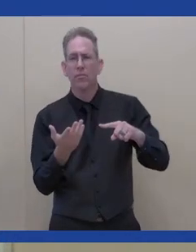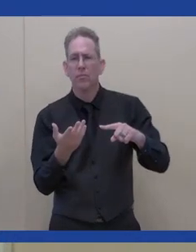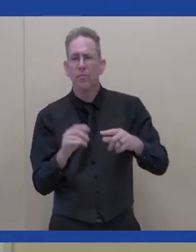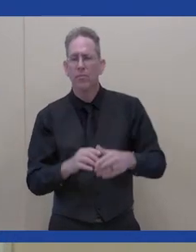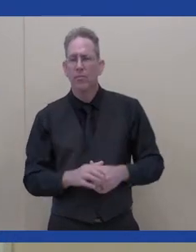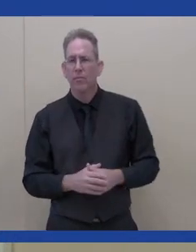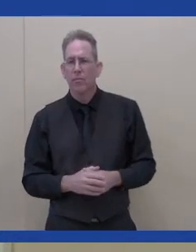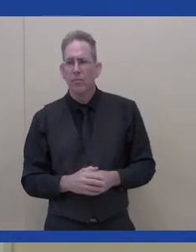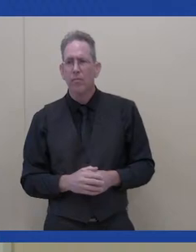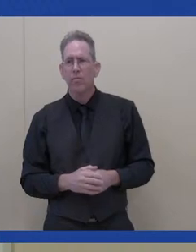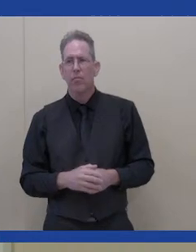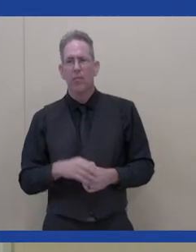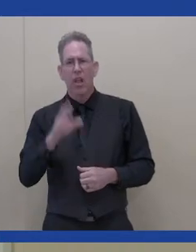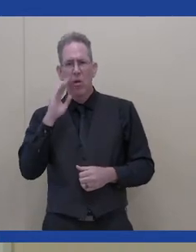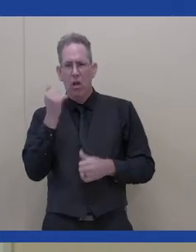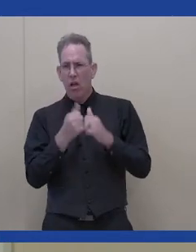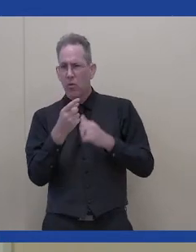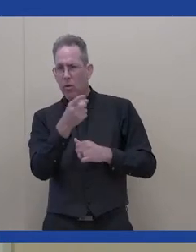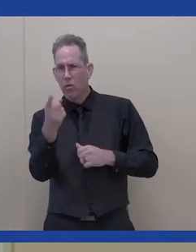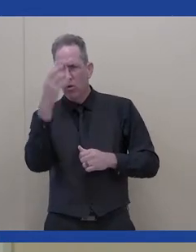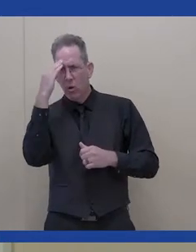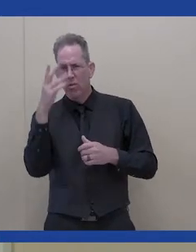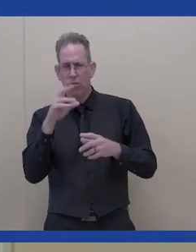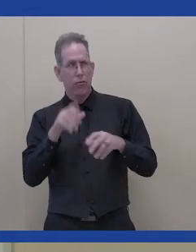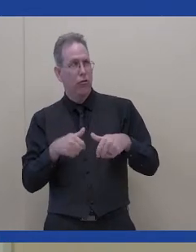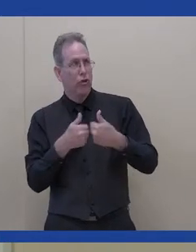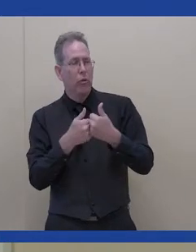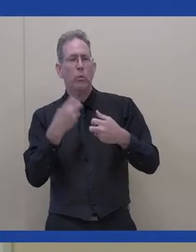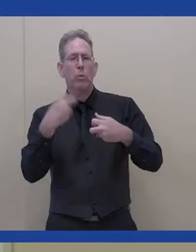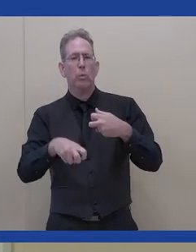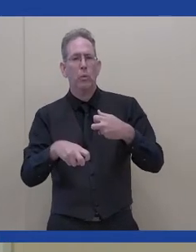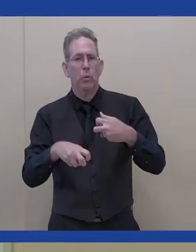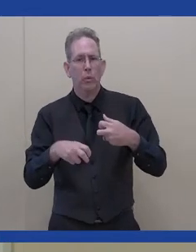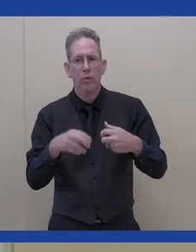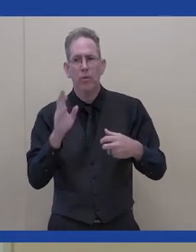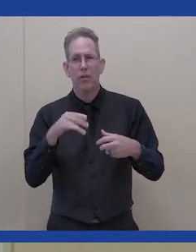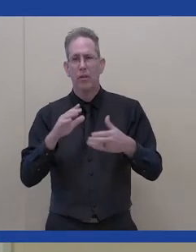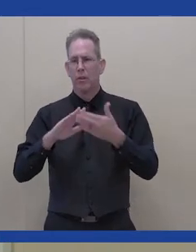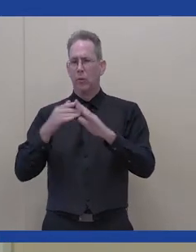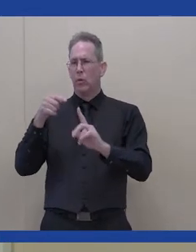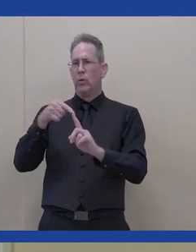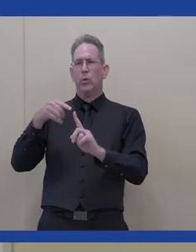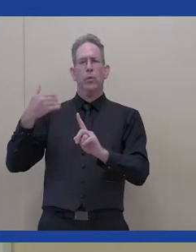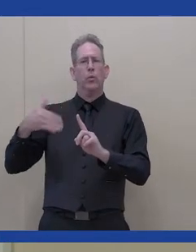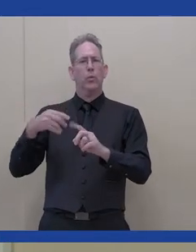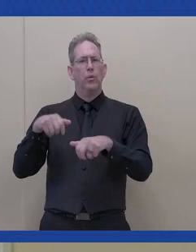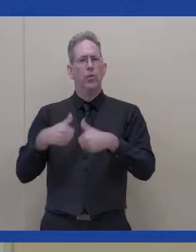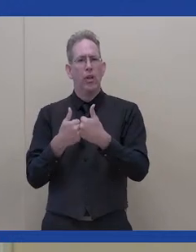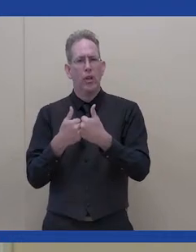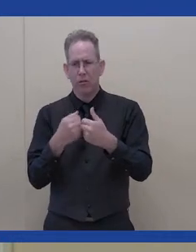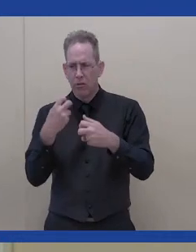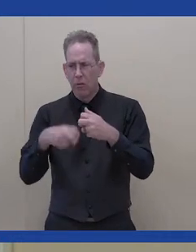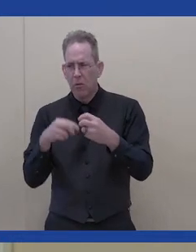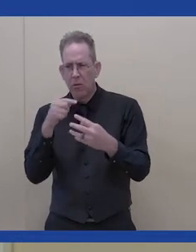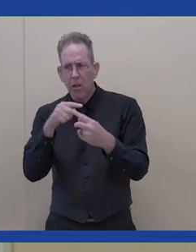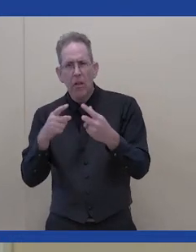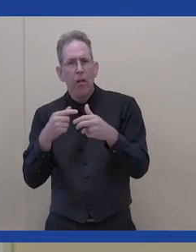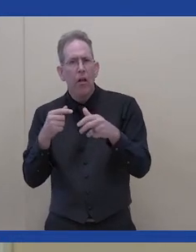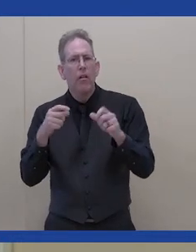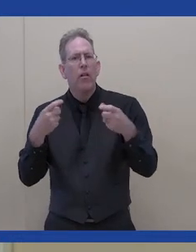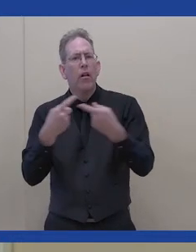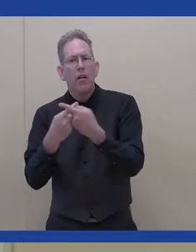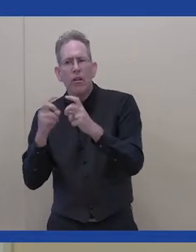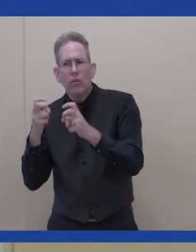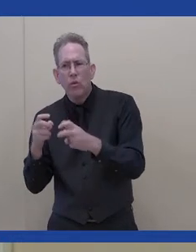are all acutely aware of the challenges facing our community. The complex and overlapping crises of homelessness, addiction, and